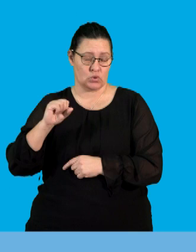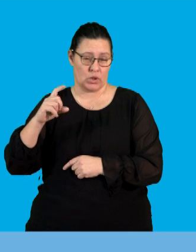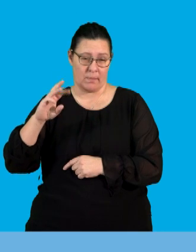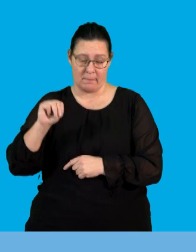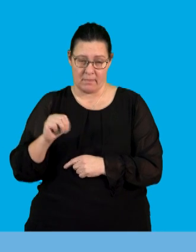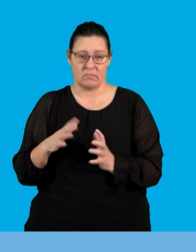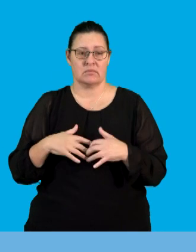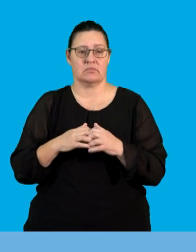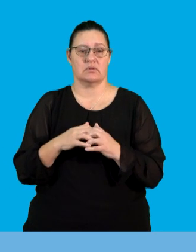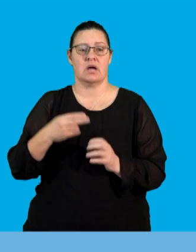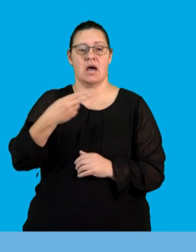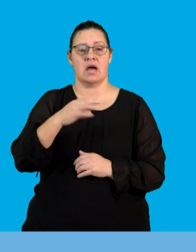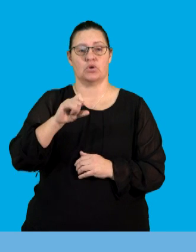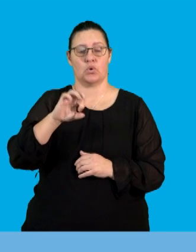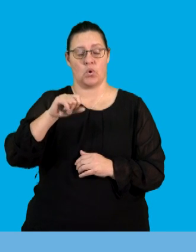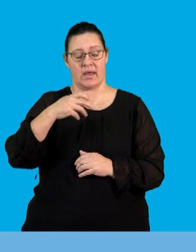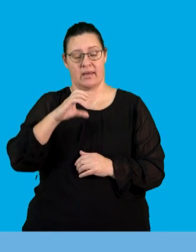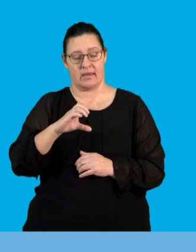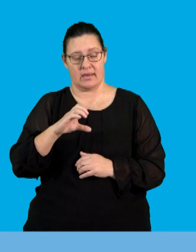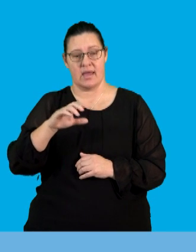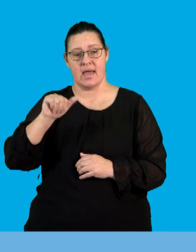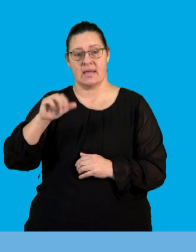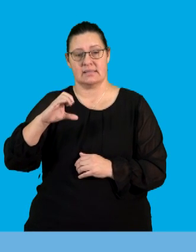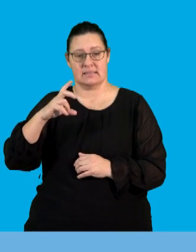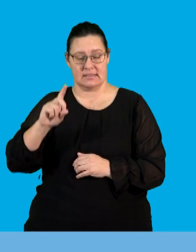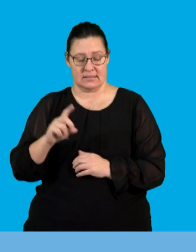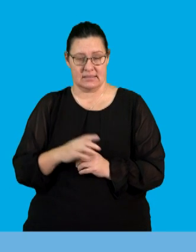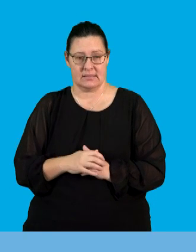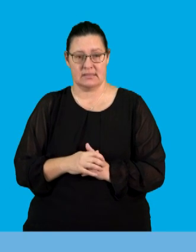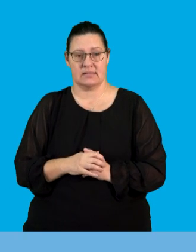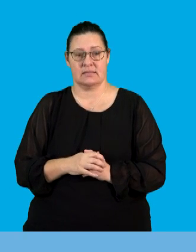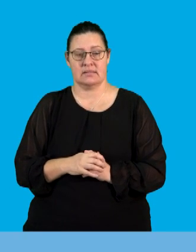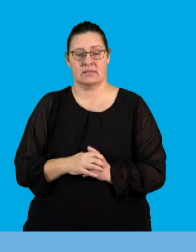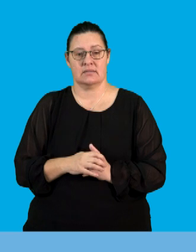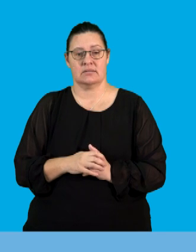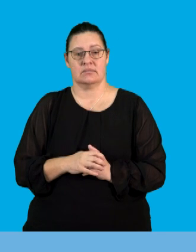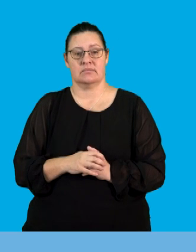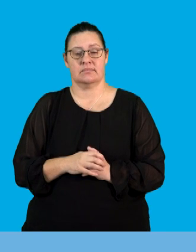for that will be hydrochloric acid